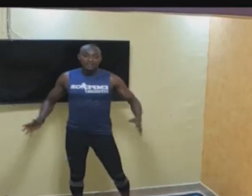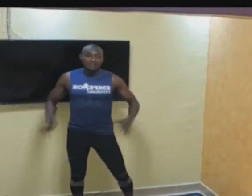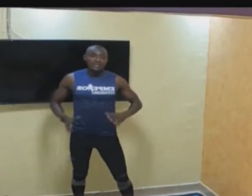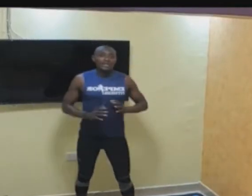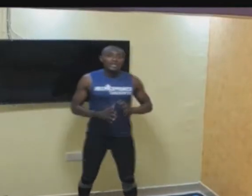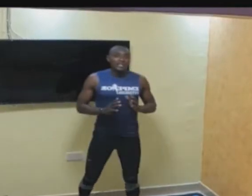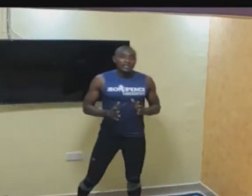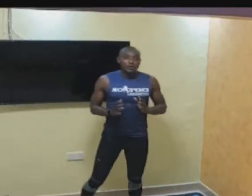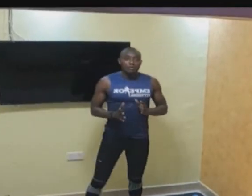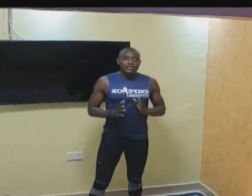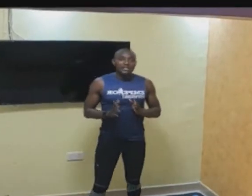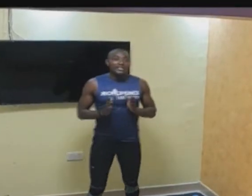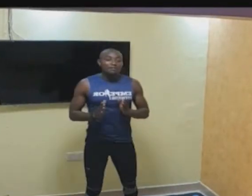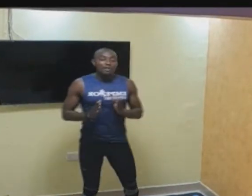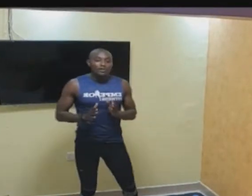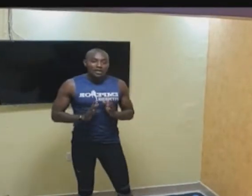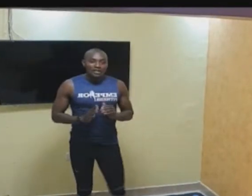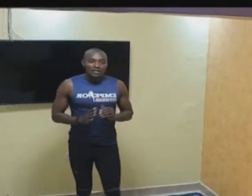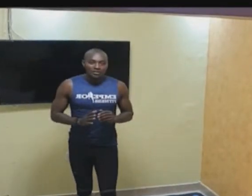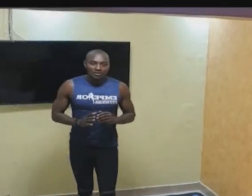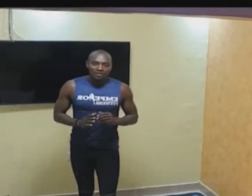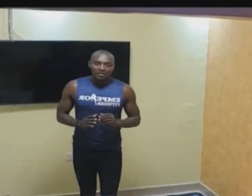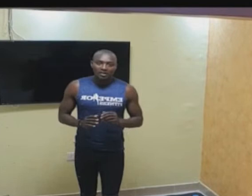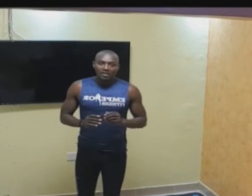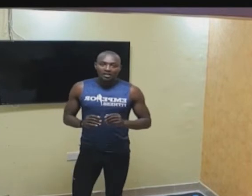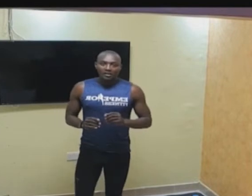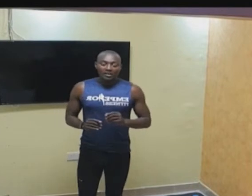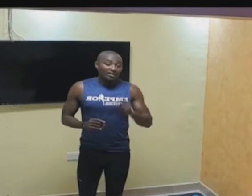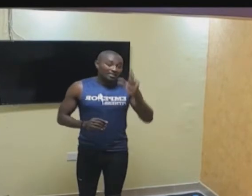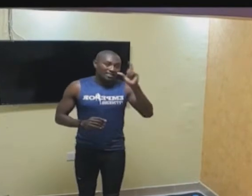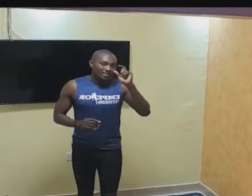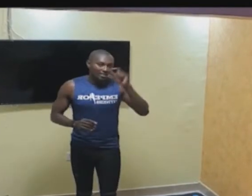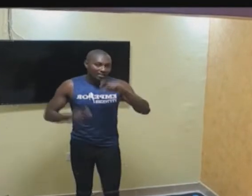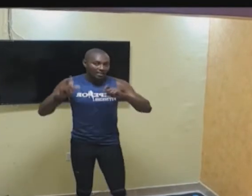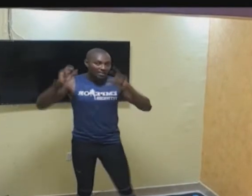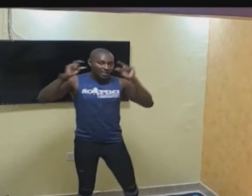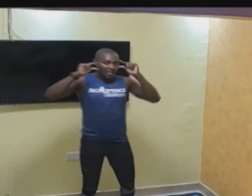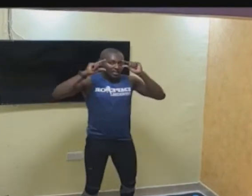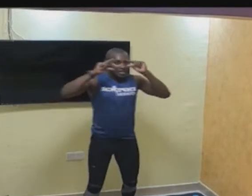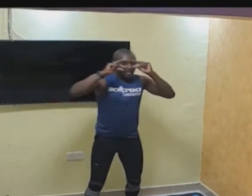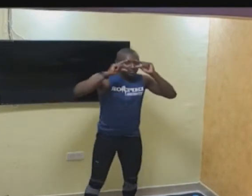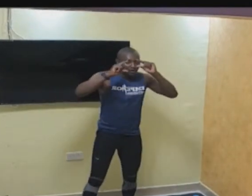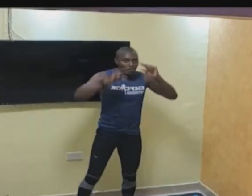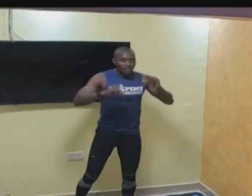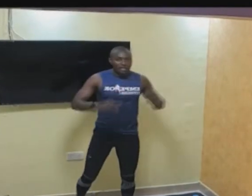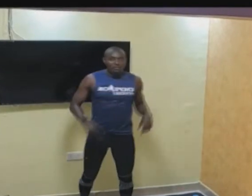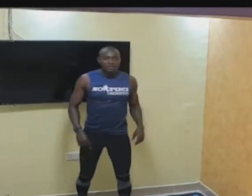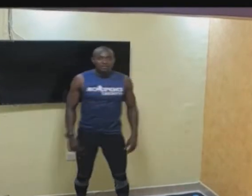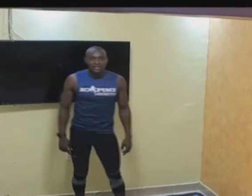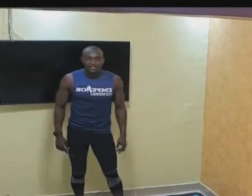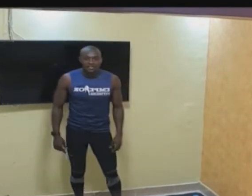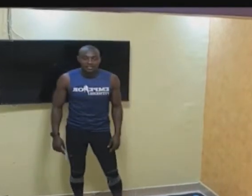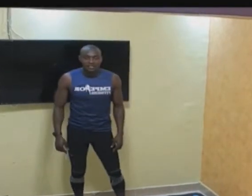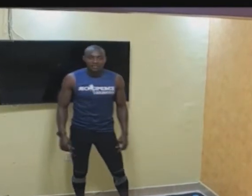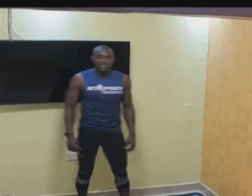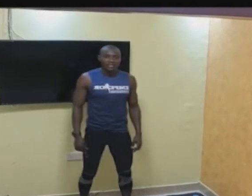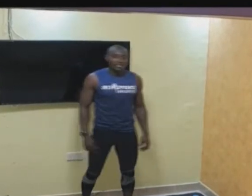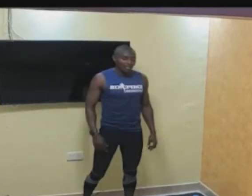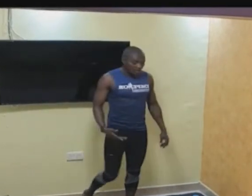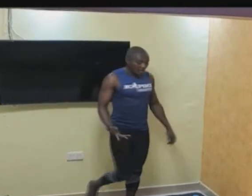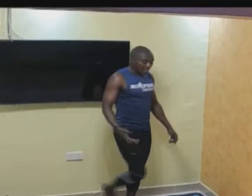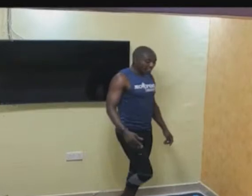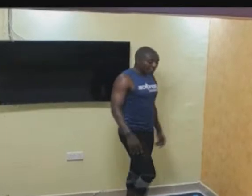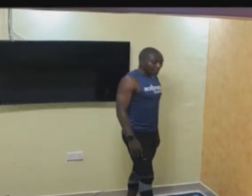the time that we are putting the muscle and attention. Okay? That's still under that minimum time for rest.